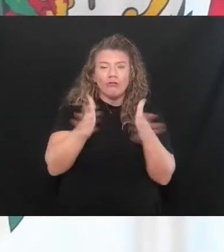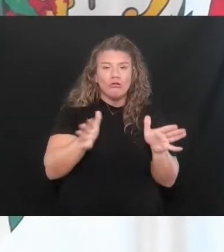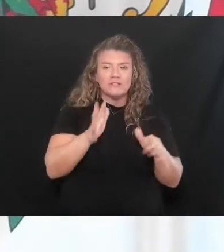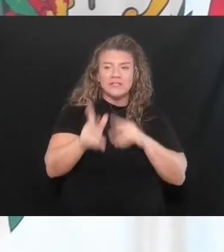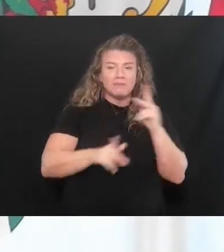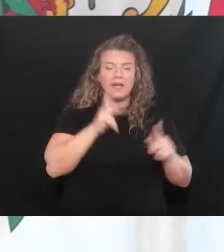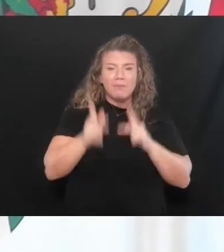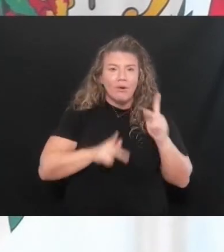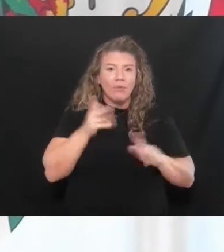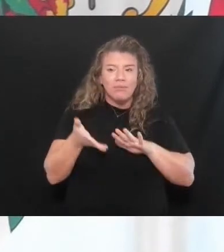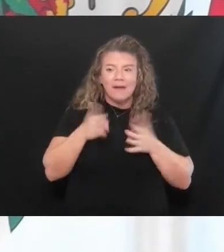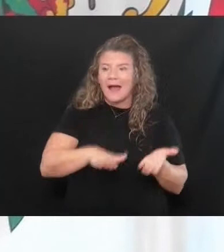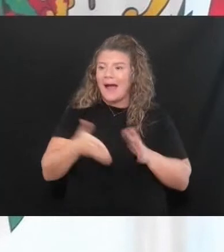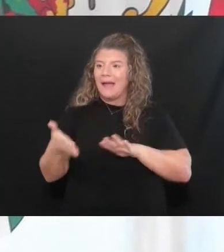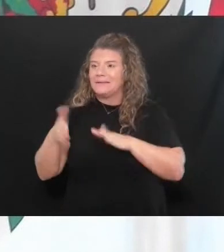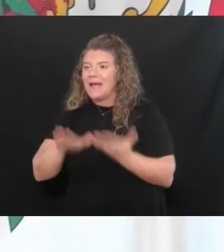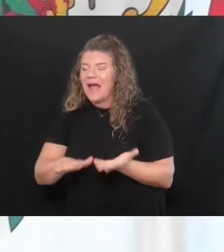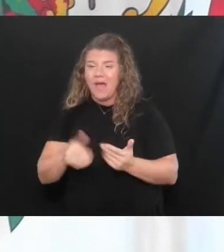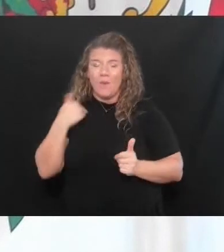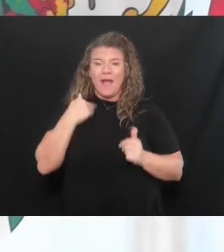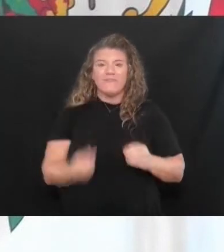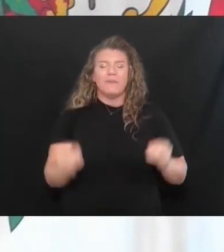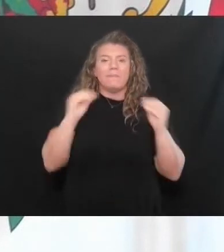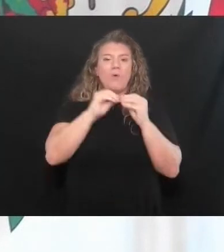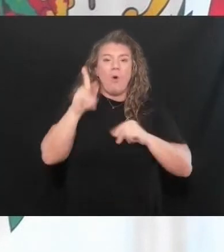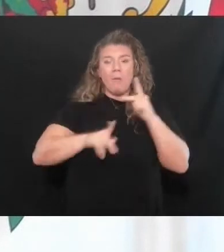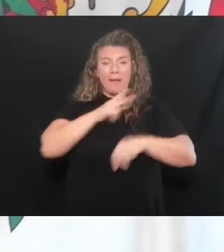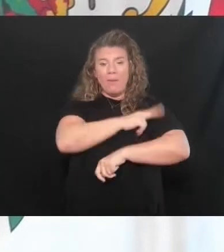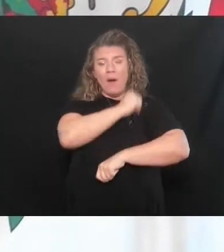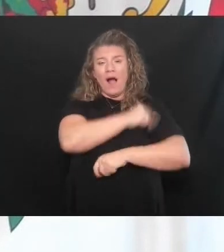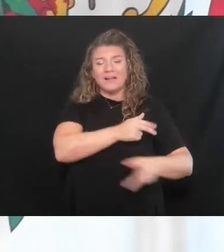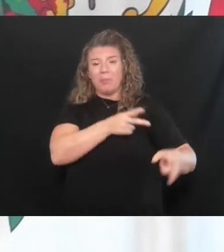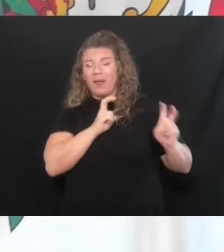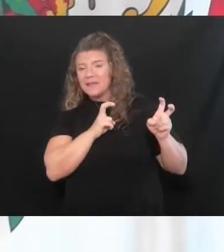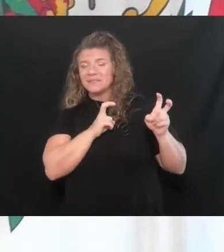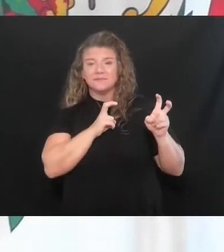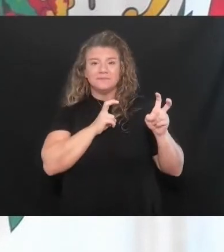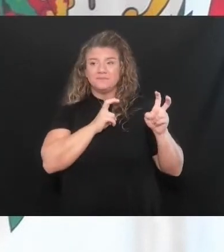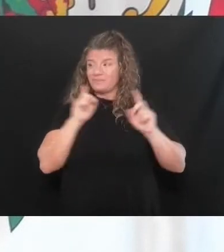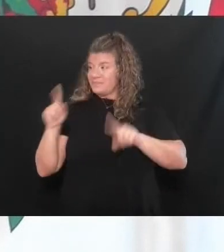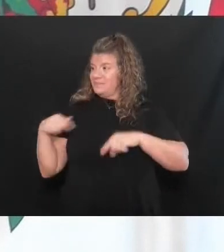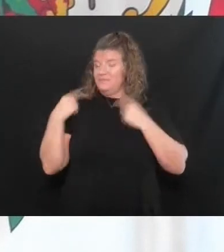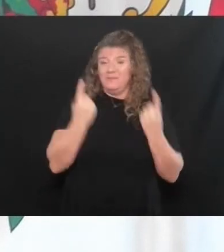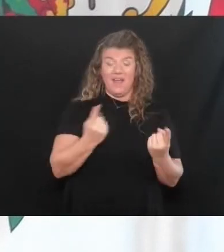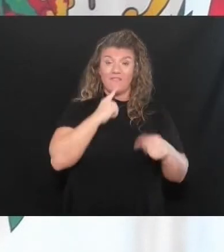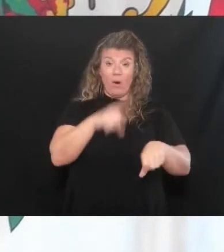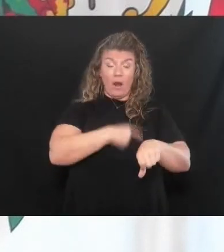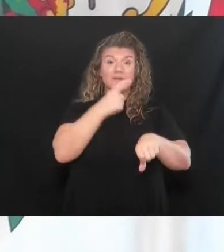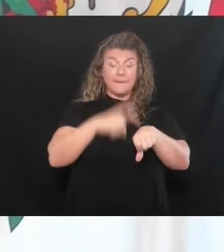continue to lose people. We got more people hospitalized than we've had in a good little